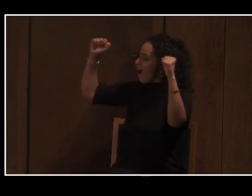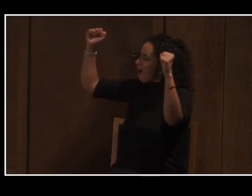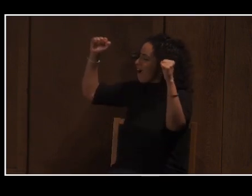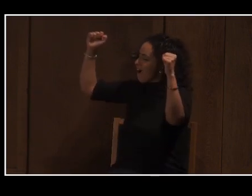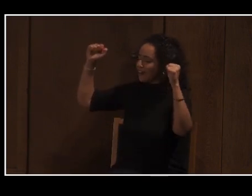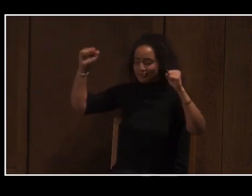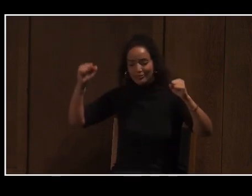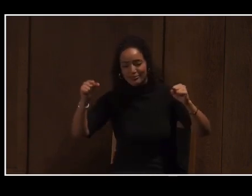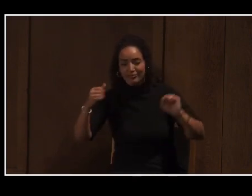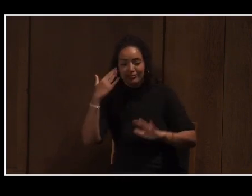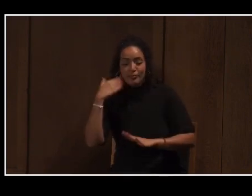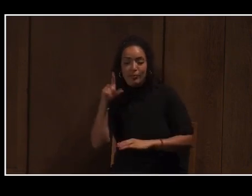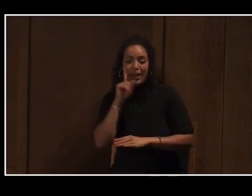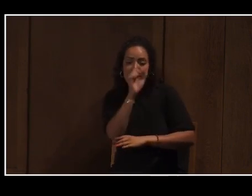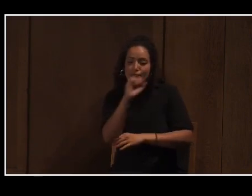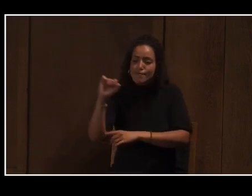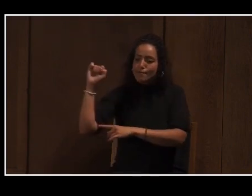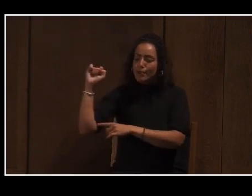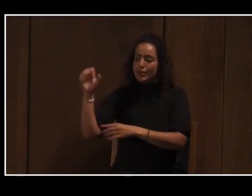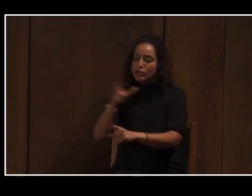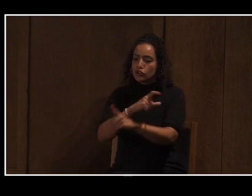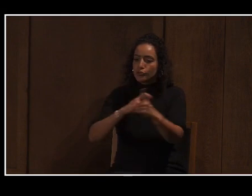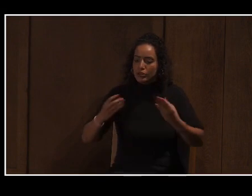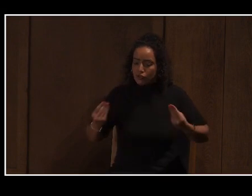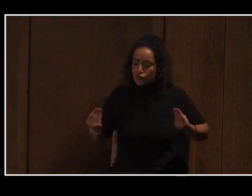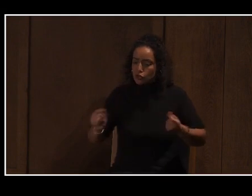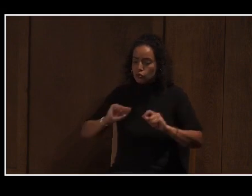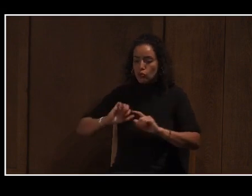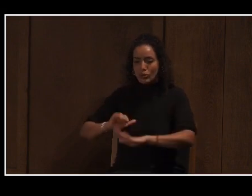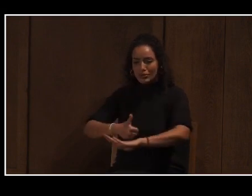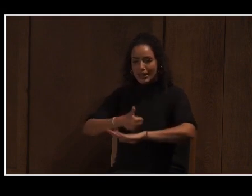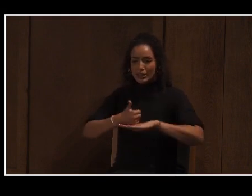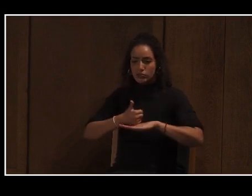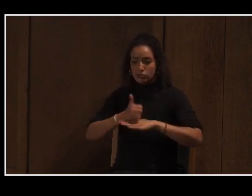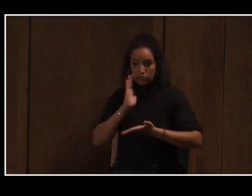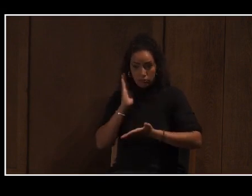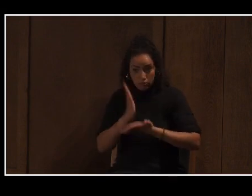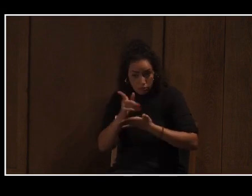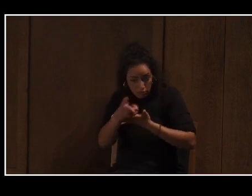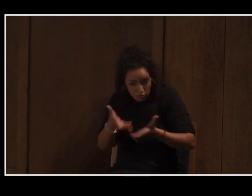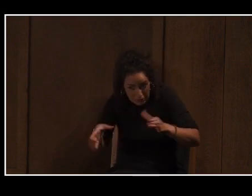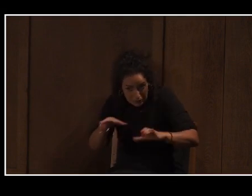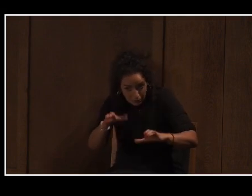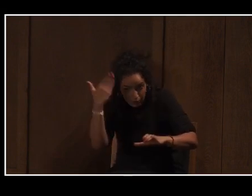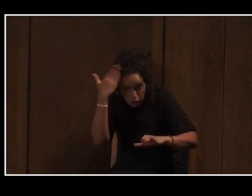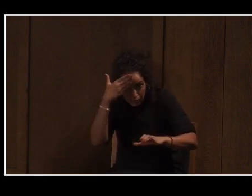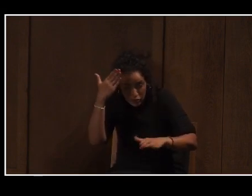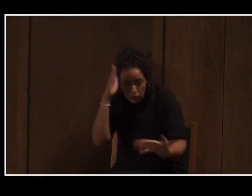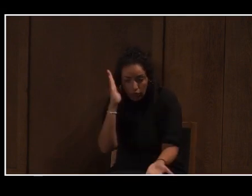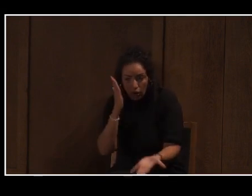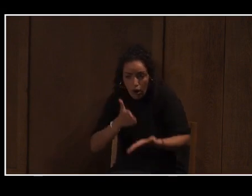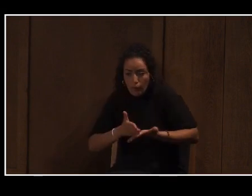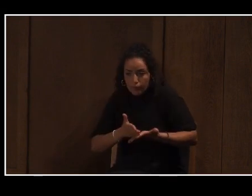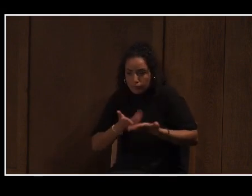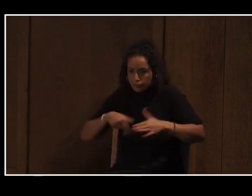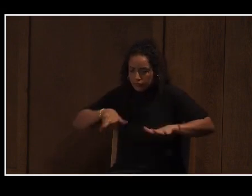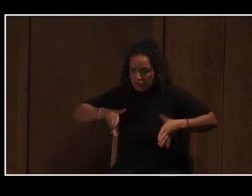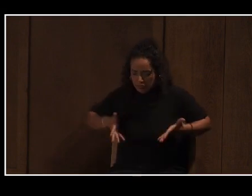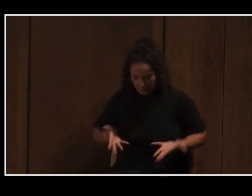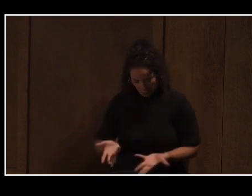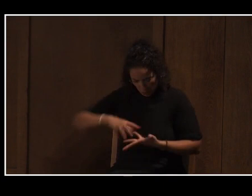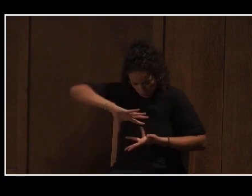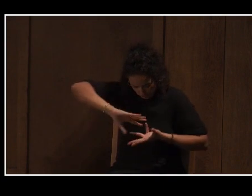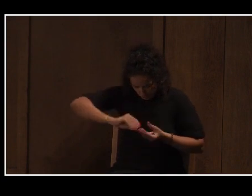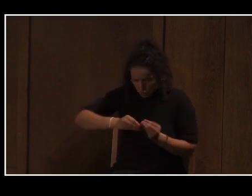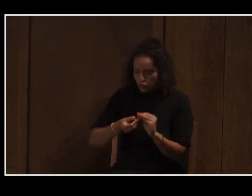a black feminist community resourcing initiative, which is literally an experiment in imagination. We were born from black